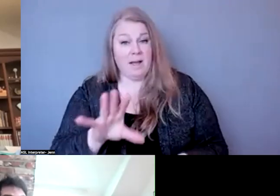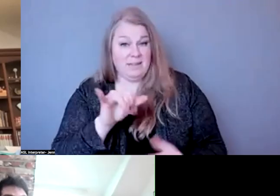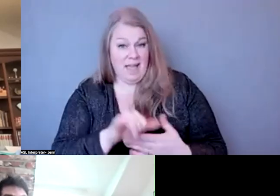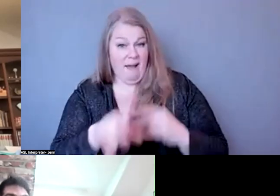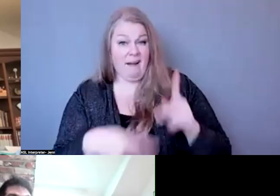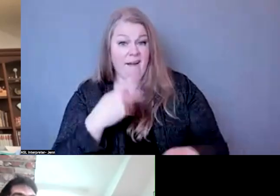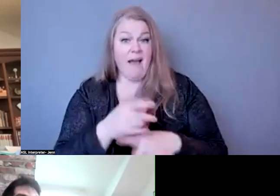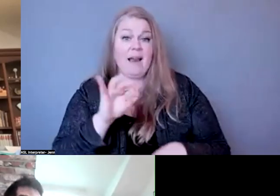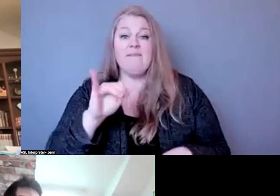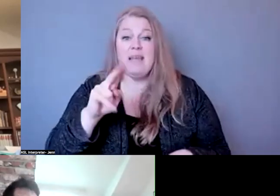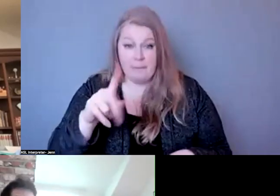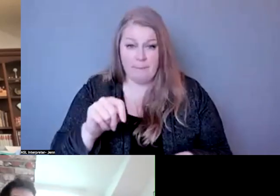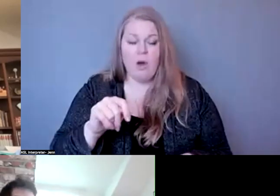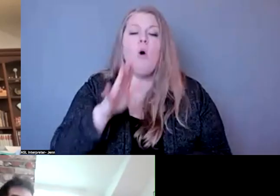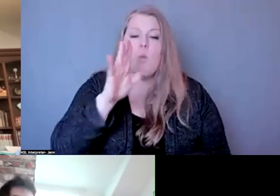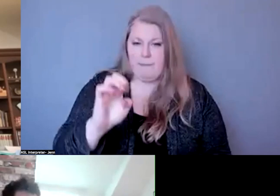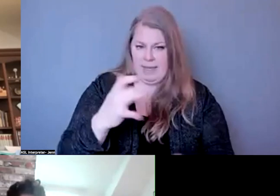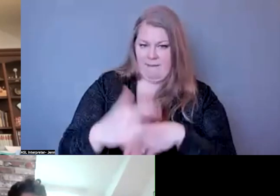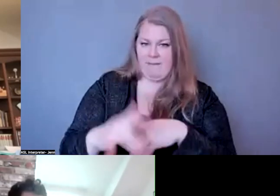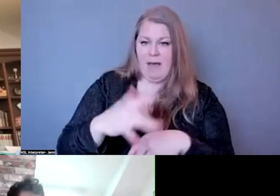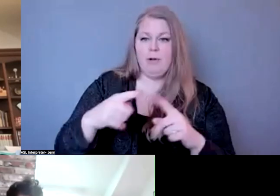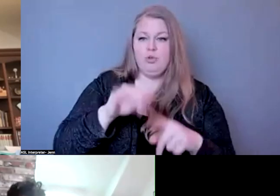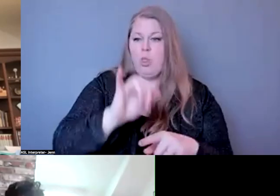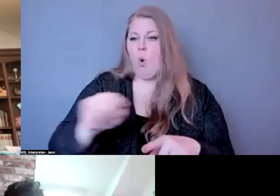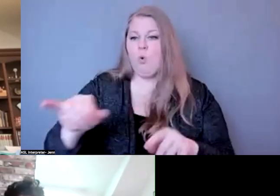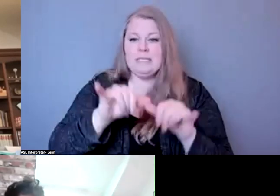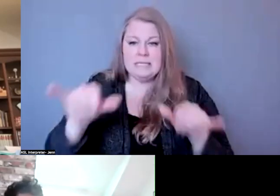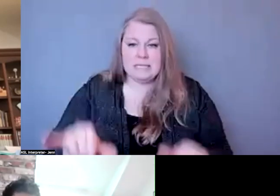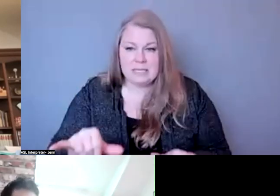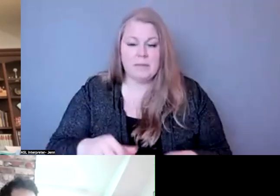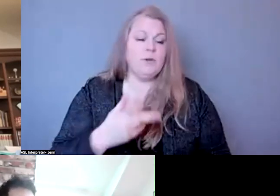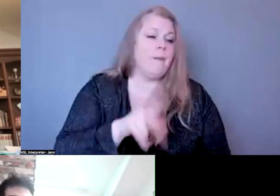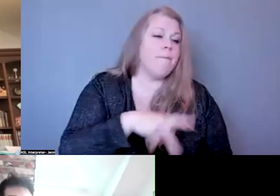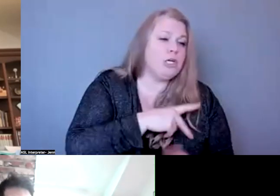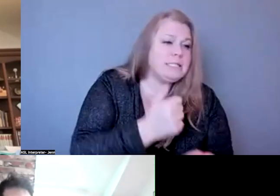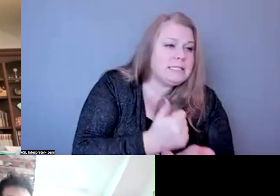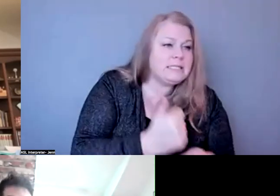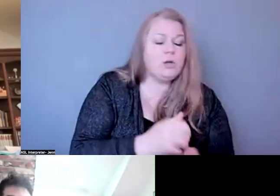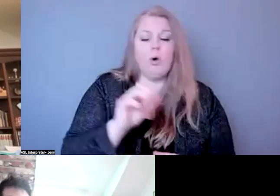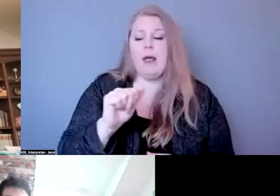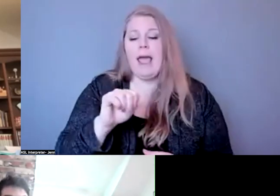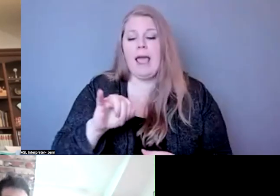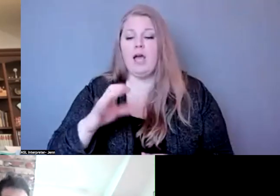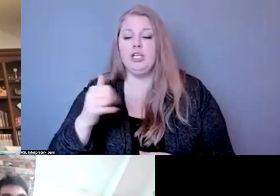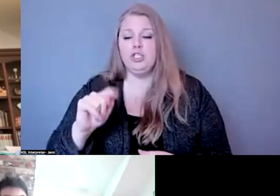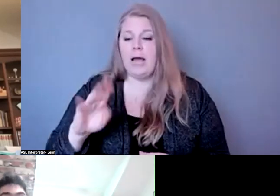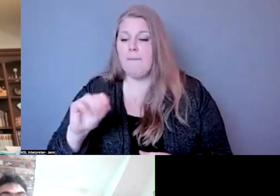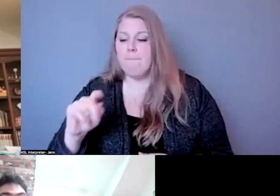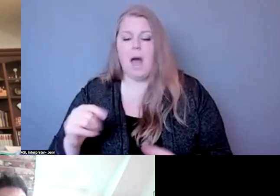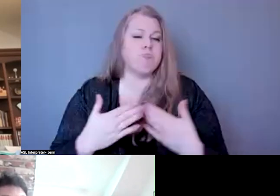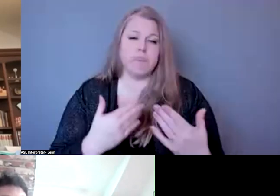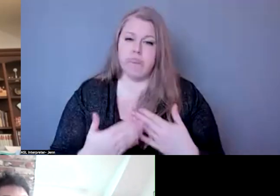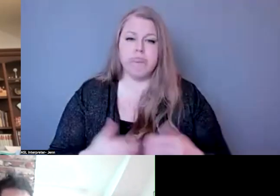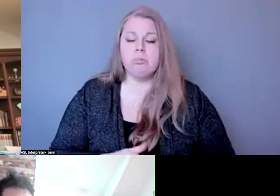of input will be available to these systems, whether it's a personal assistant or AI chatbot, etc.